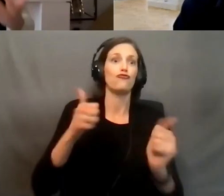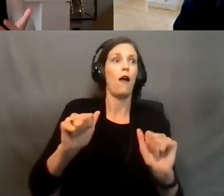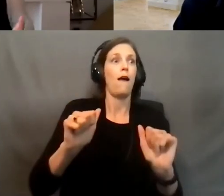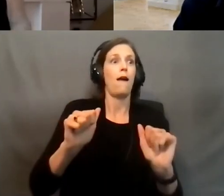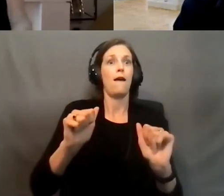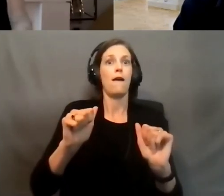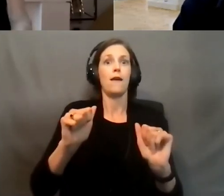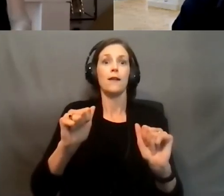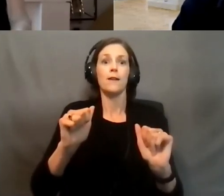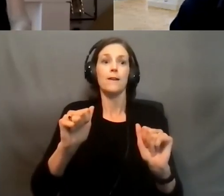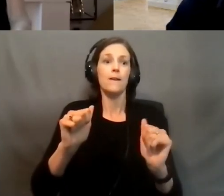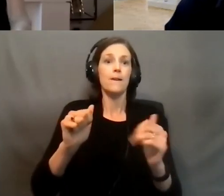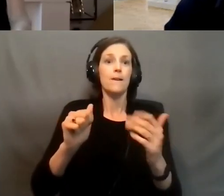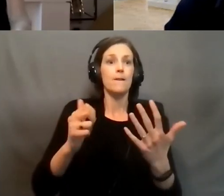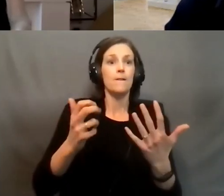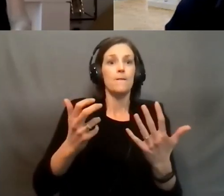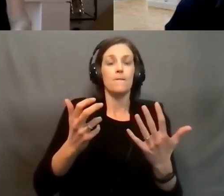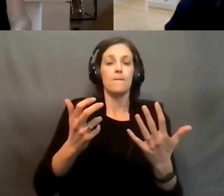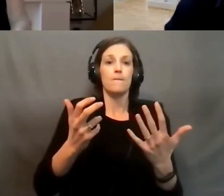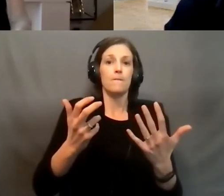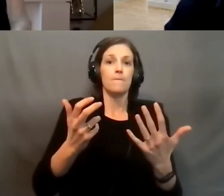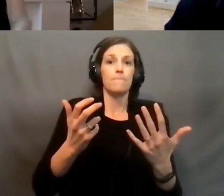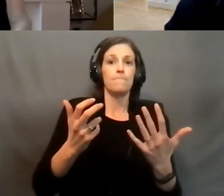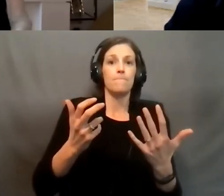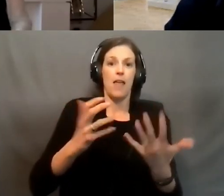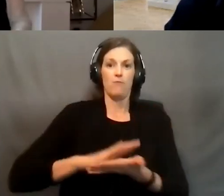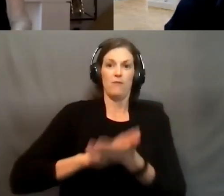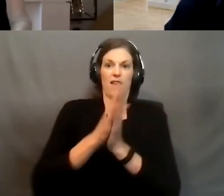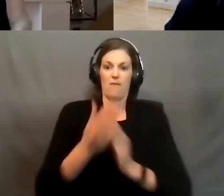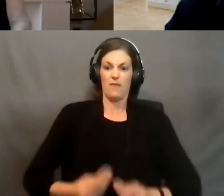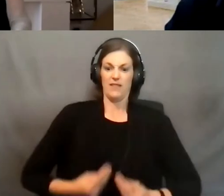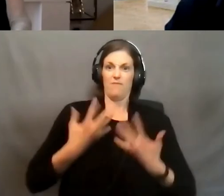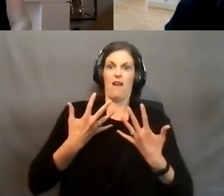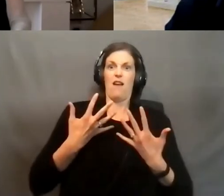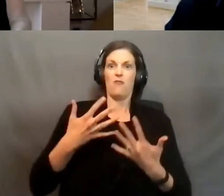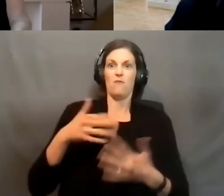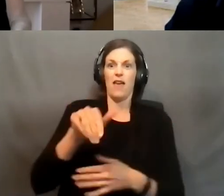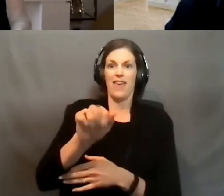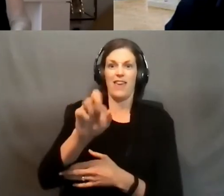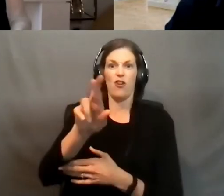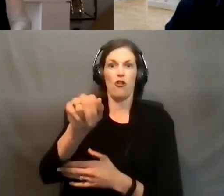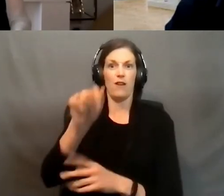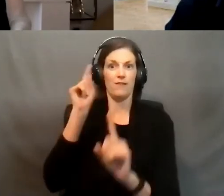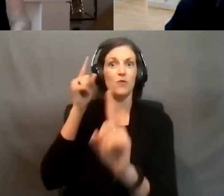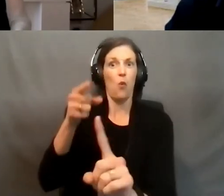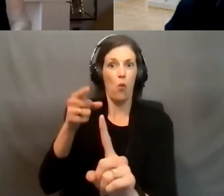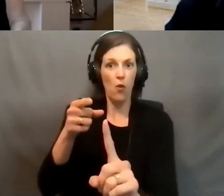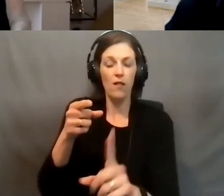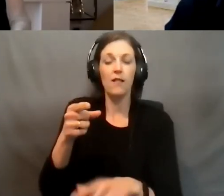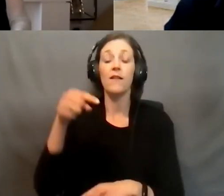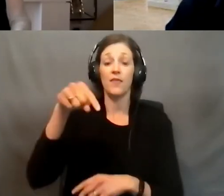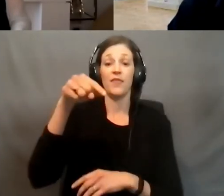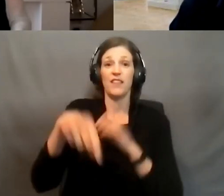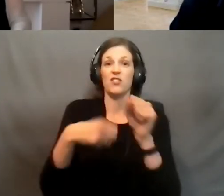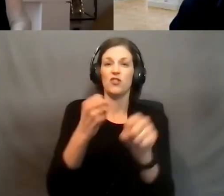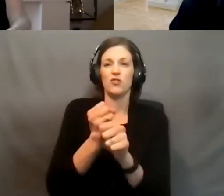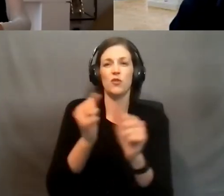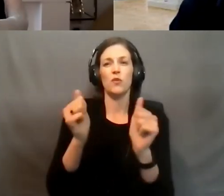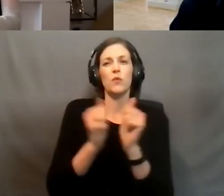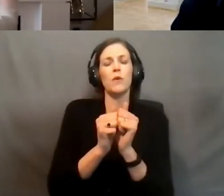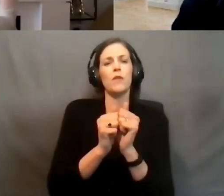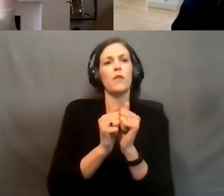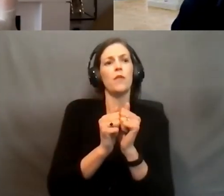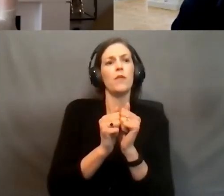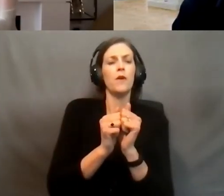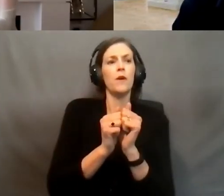inspired by what AERA seeks to do. This year, with all of our attention